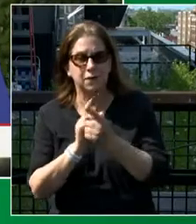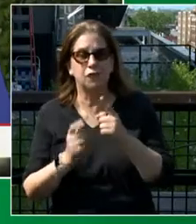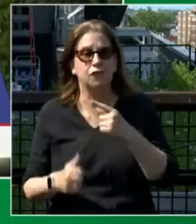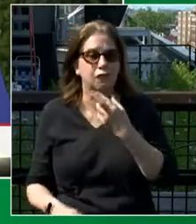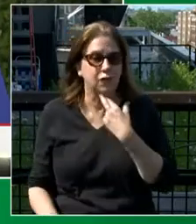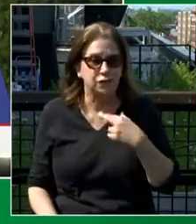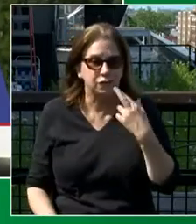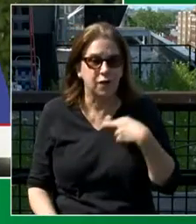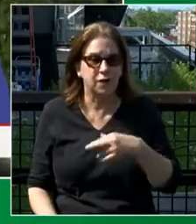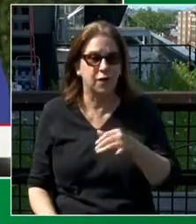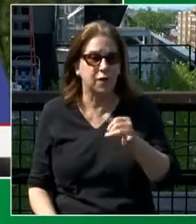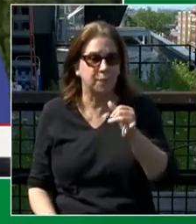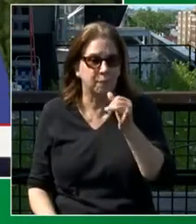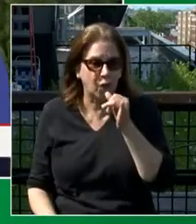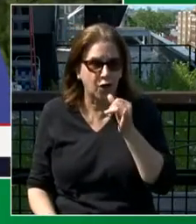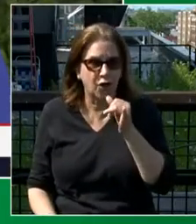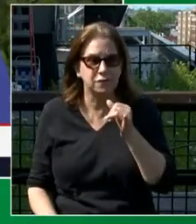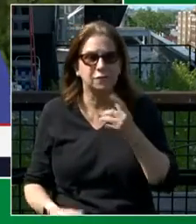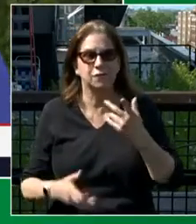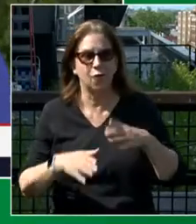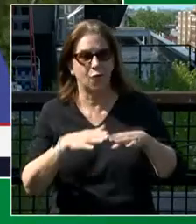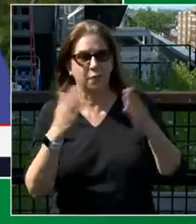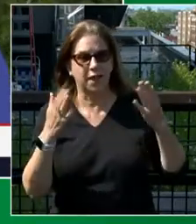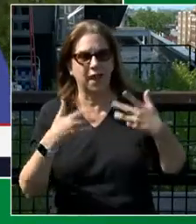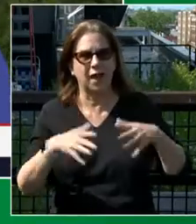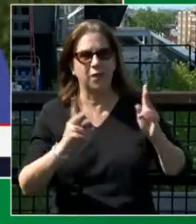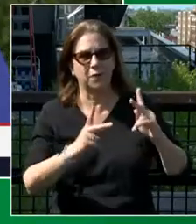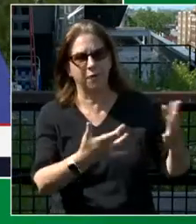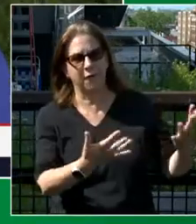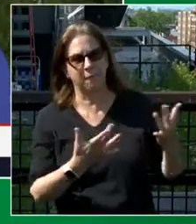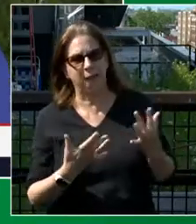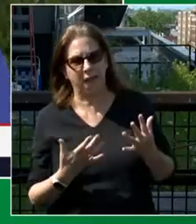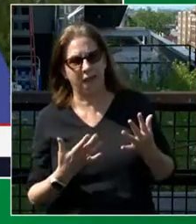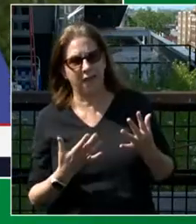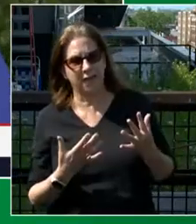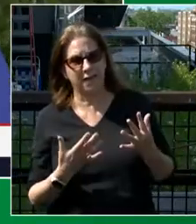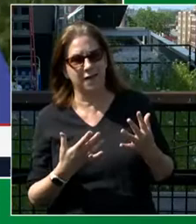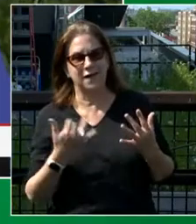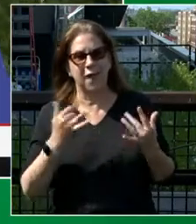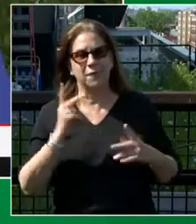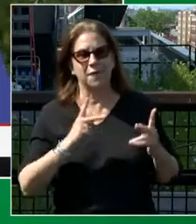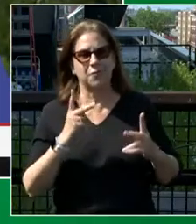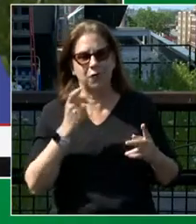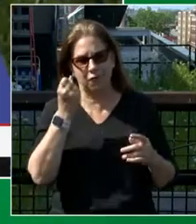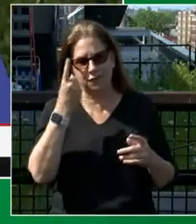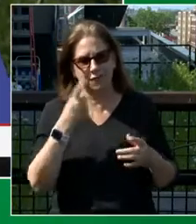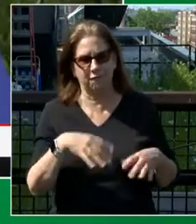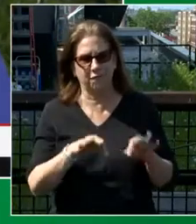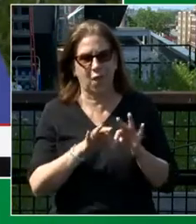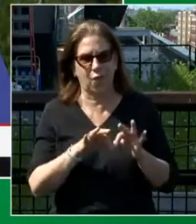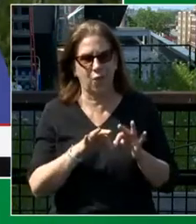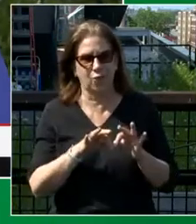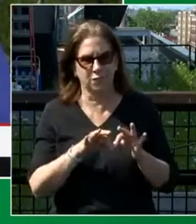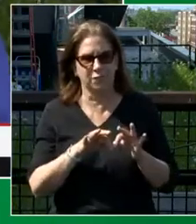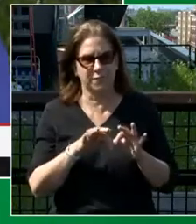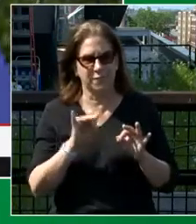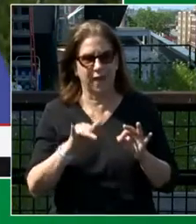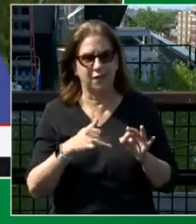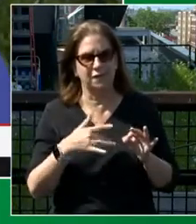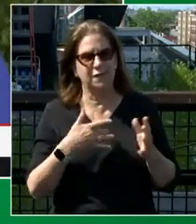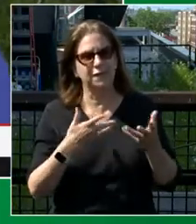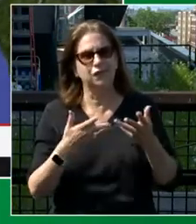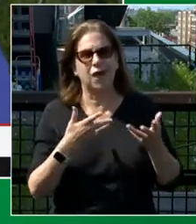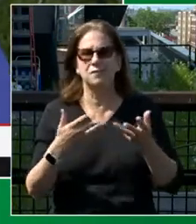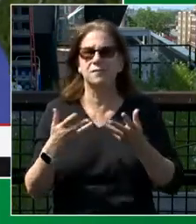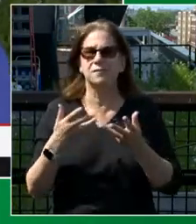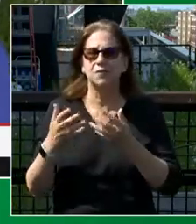realize the value of those transactions. Like, I think that you see proprietors and practitioners in that space are saying, like, you made a